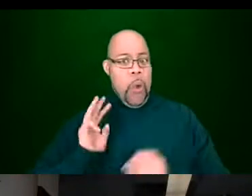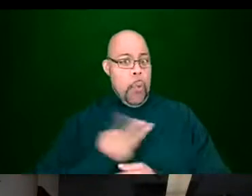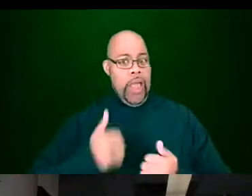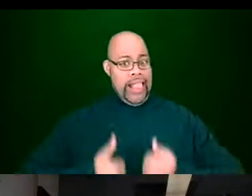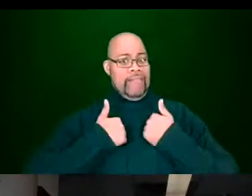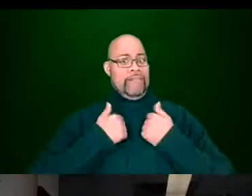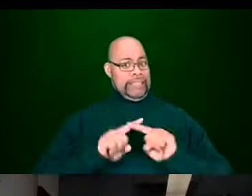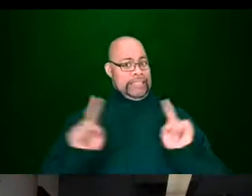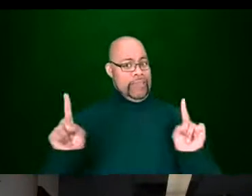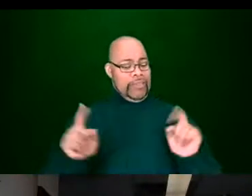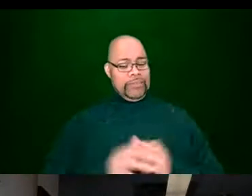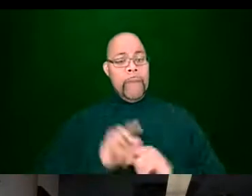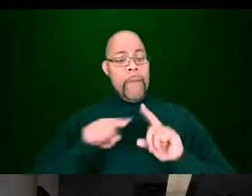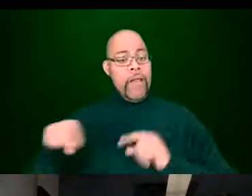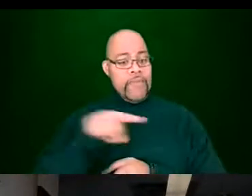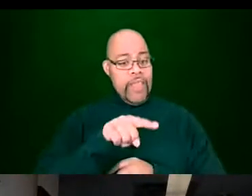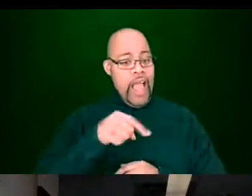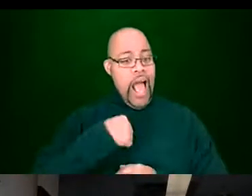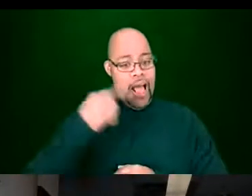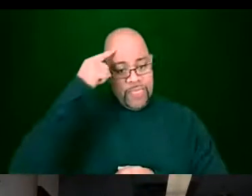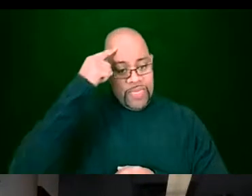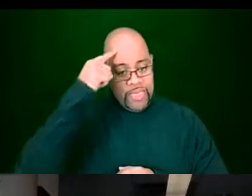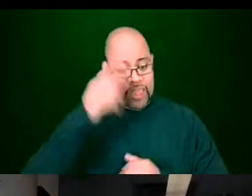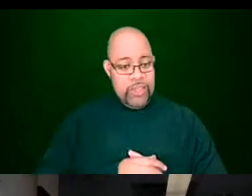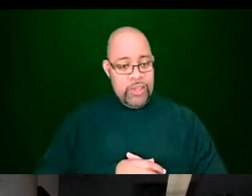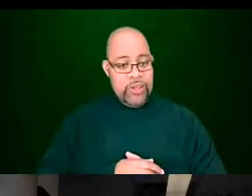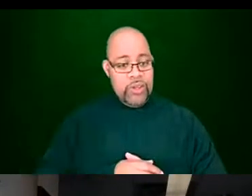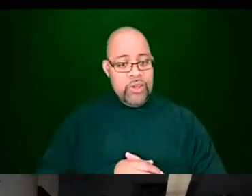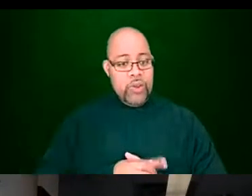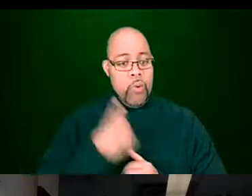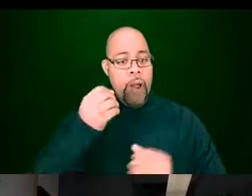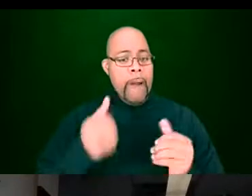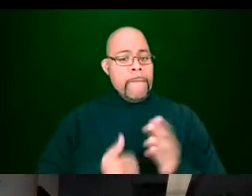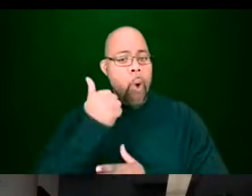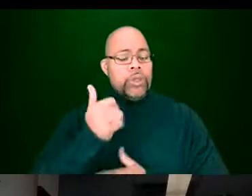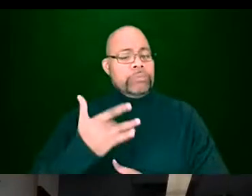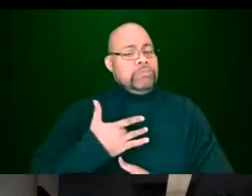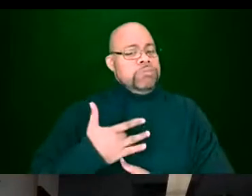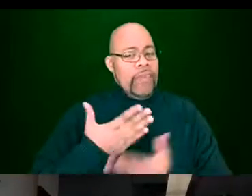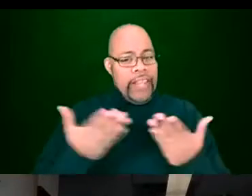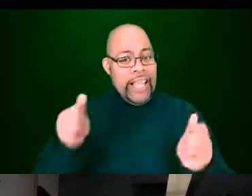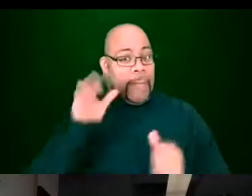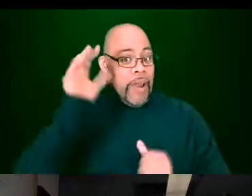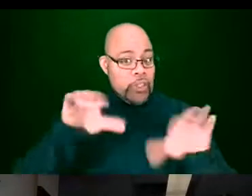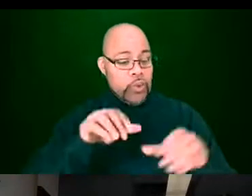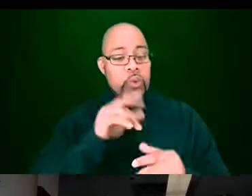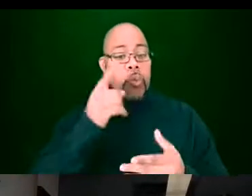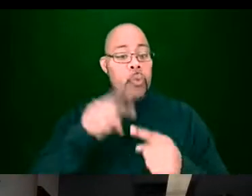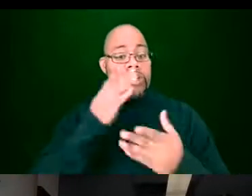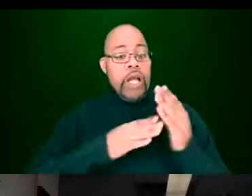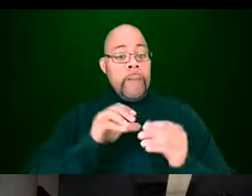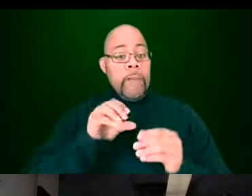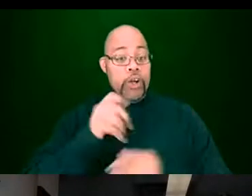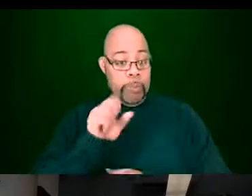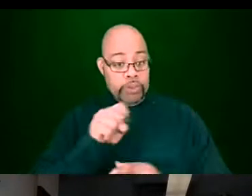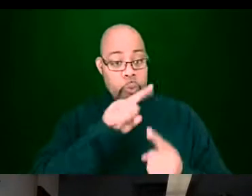ours. But I think, do one of what I think is one of the most touching things a parrot can do. So when some octopuses, when